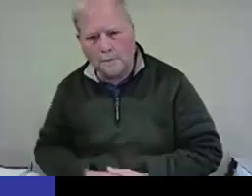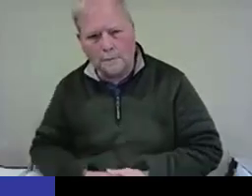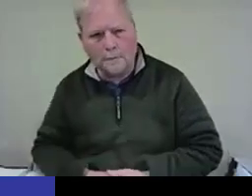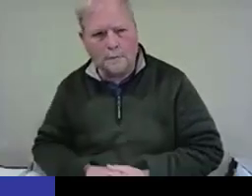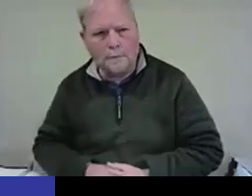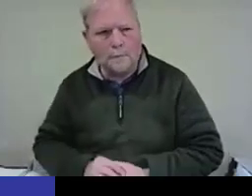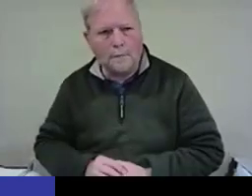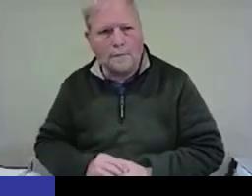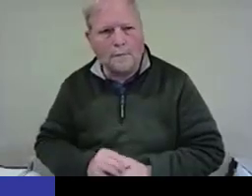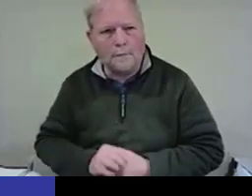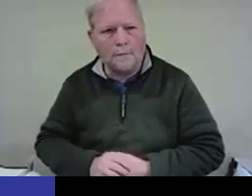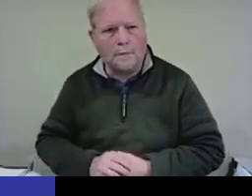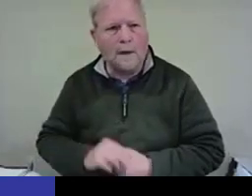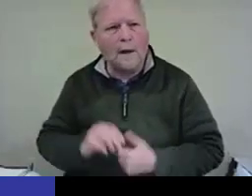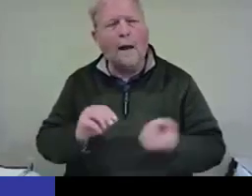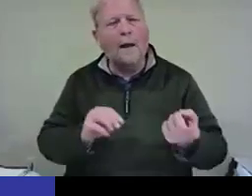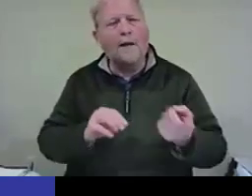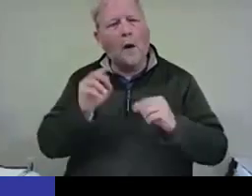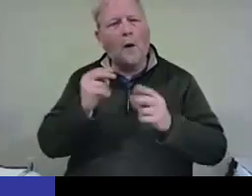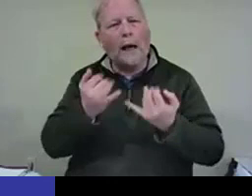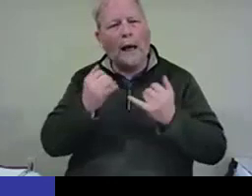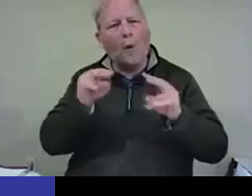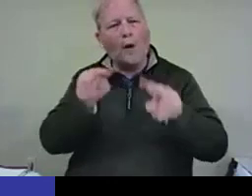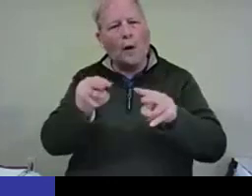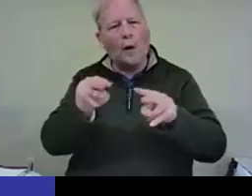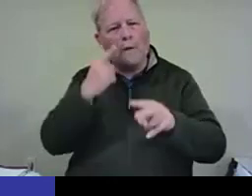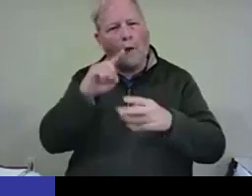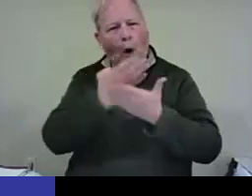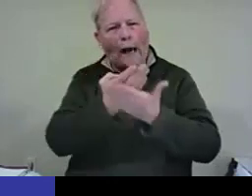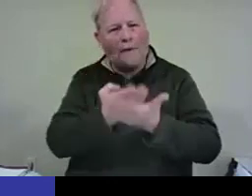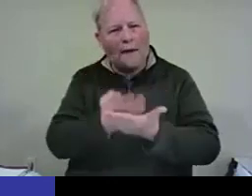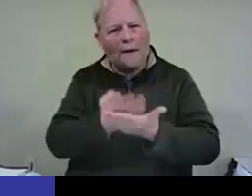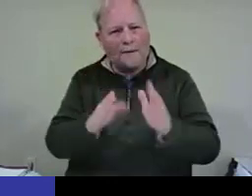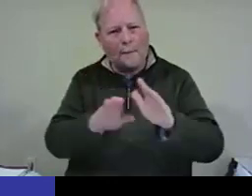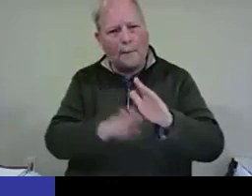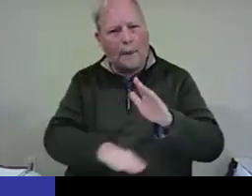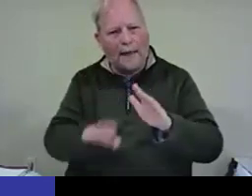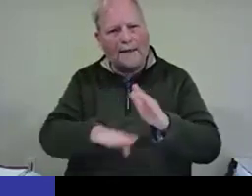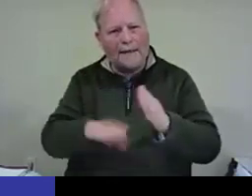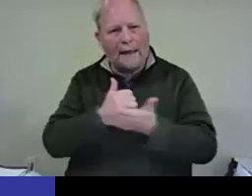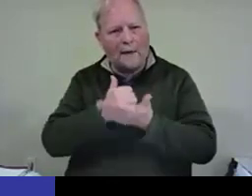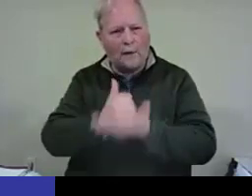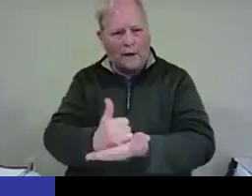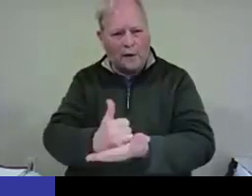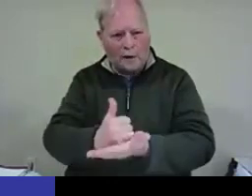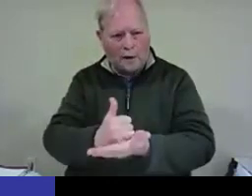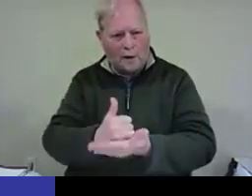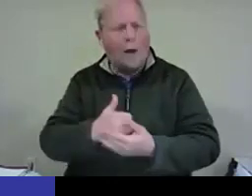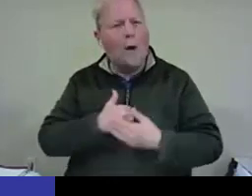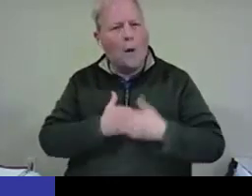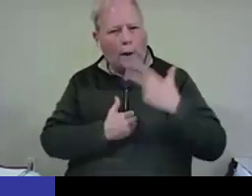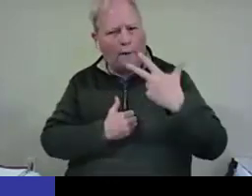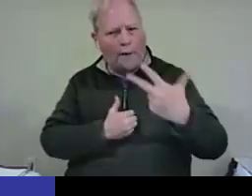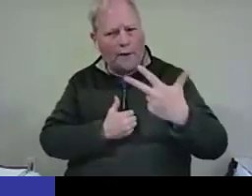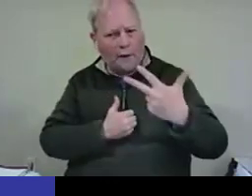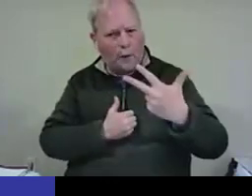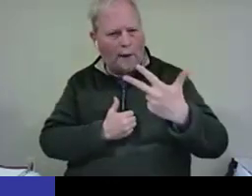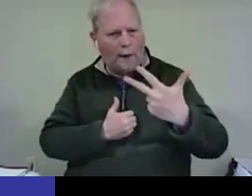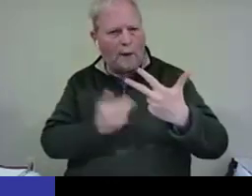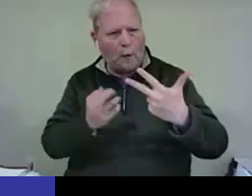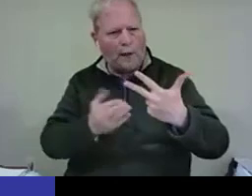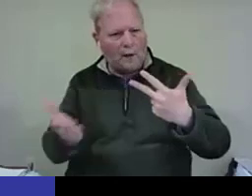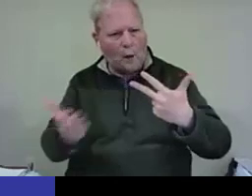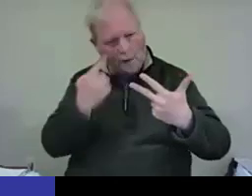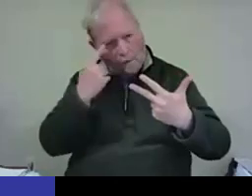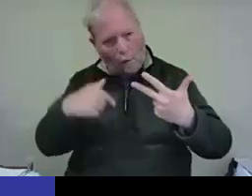looking into evidence-based interventions. There are sort of three main sort of go-to resources for me